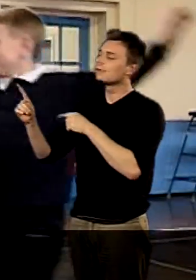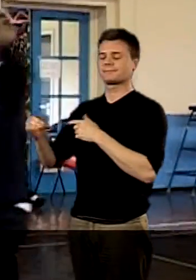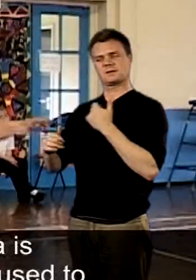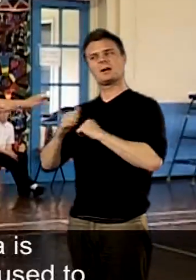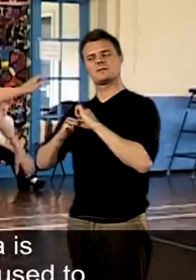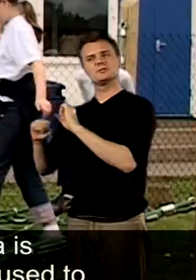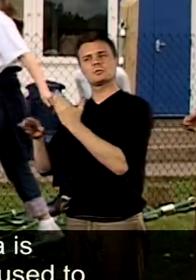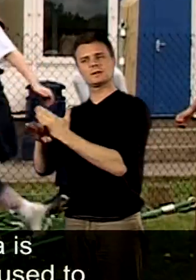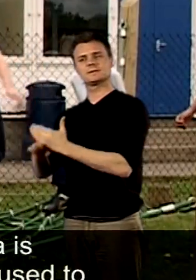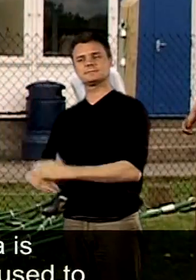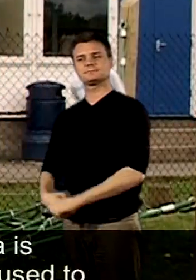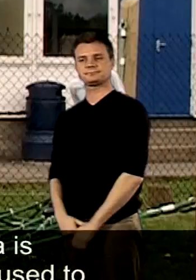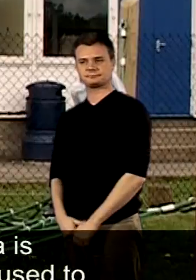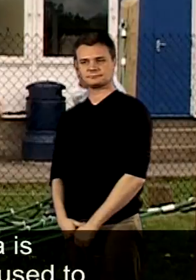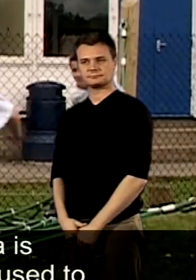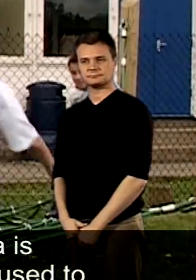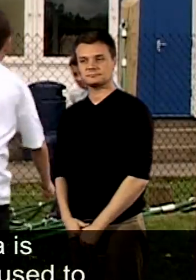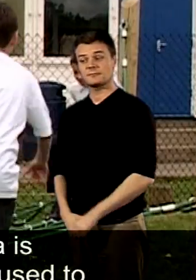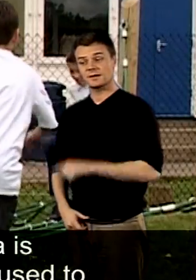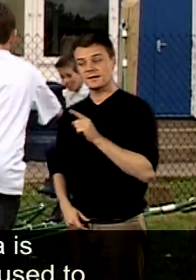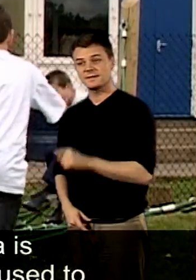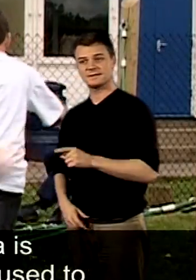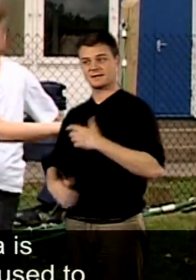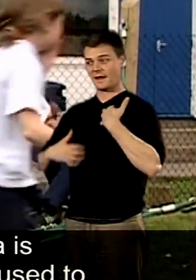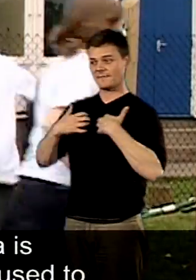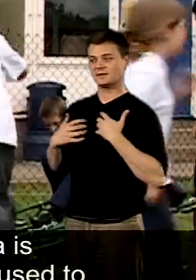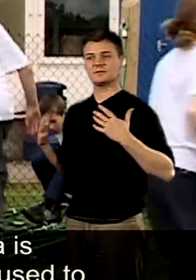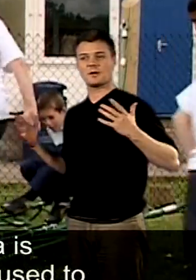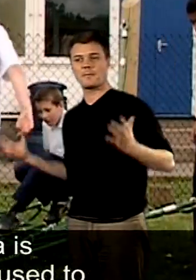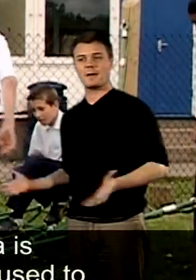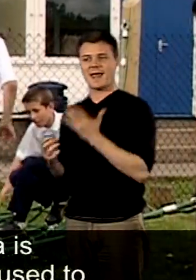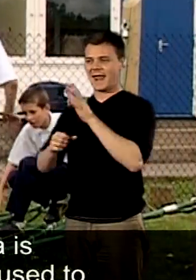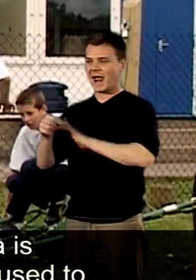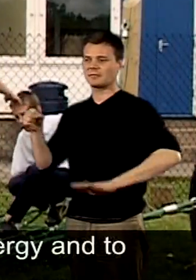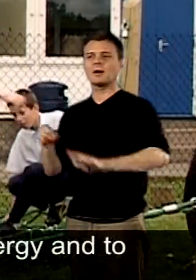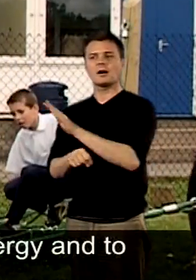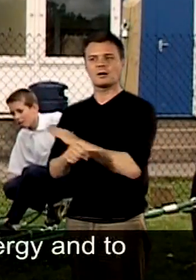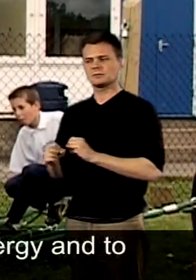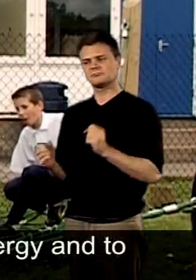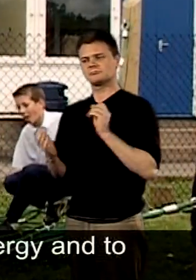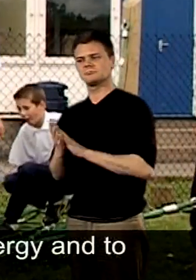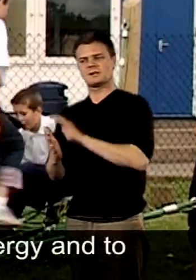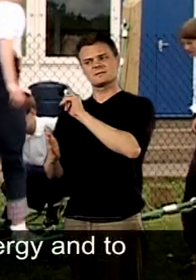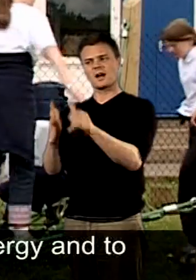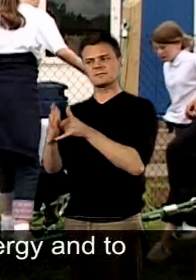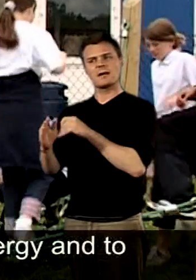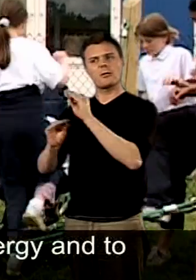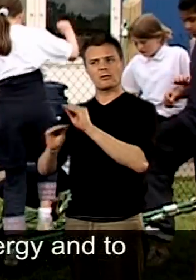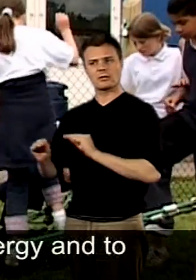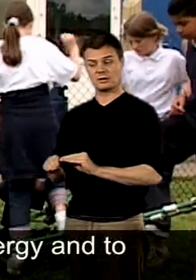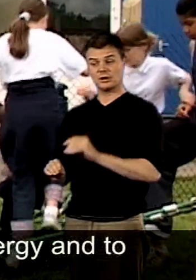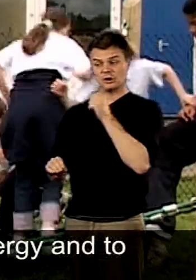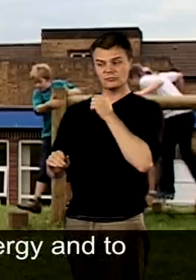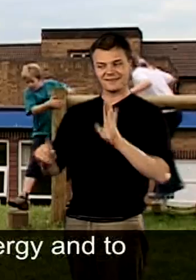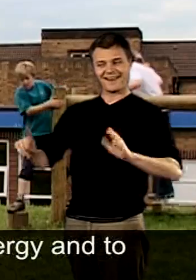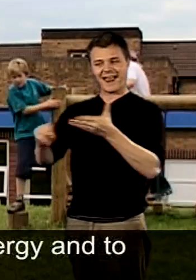there. The use of this adventure play area is timetabled into the school day. It's used to constructively channel physical energy and to